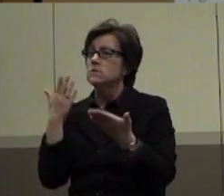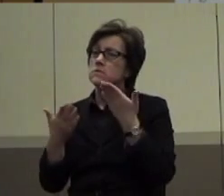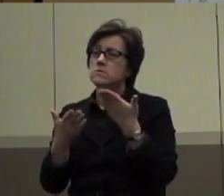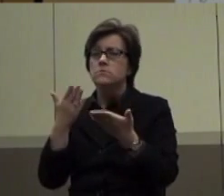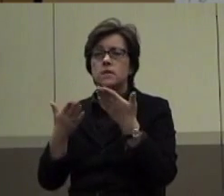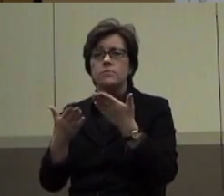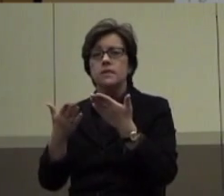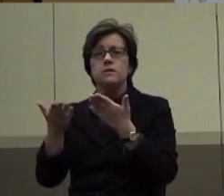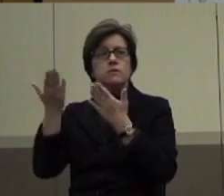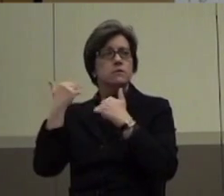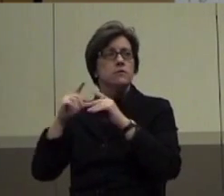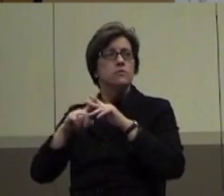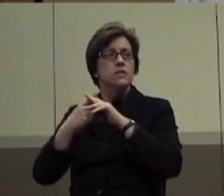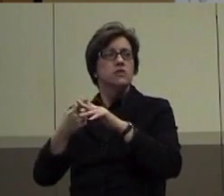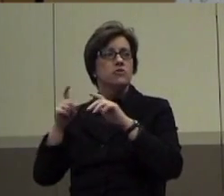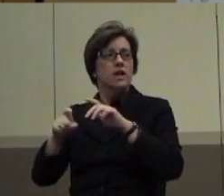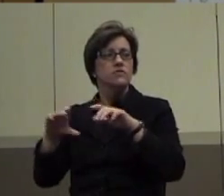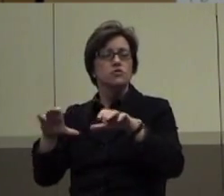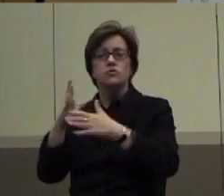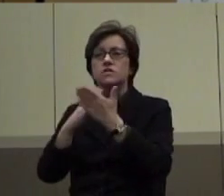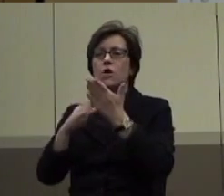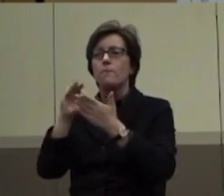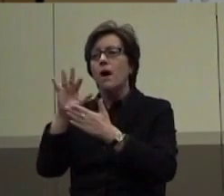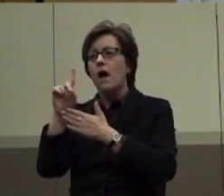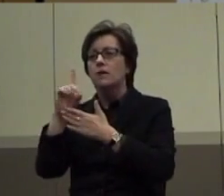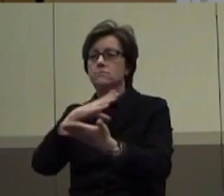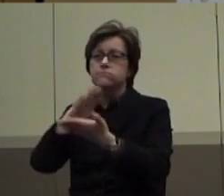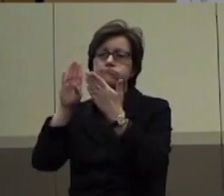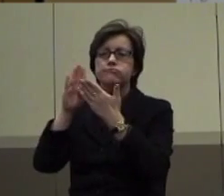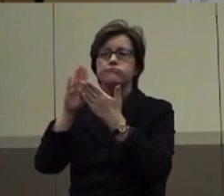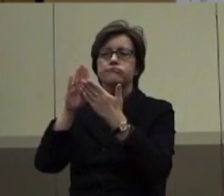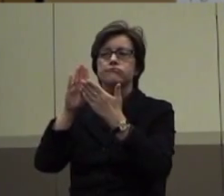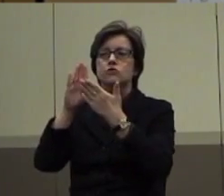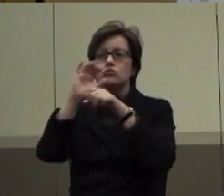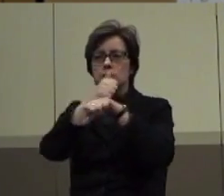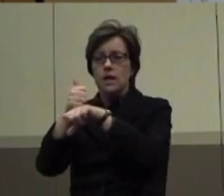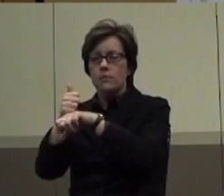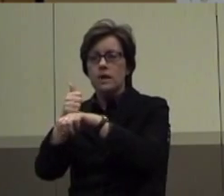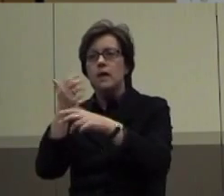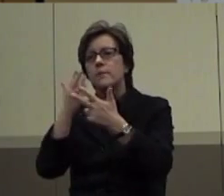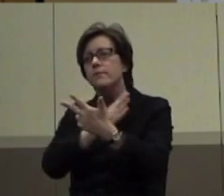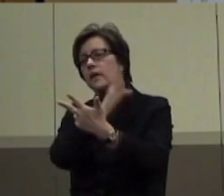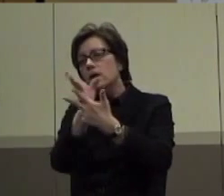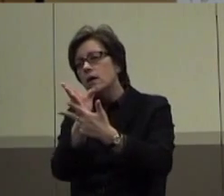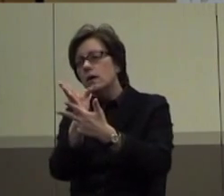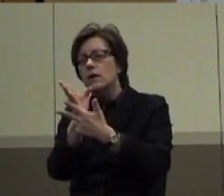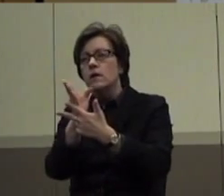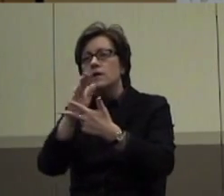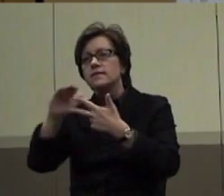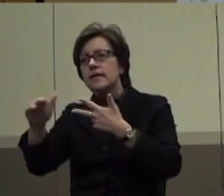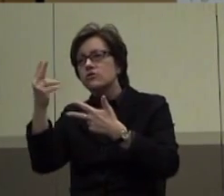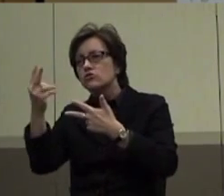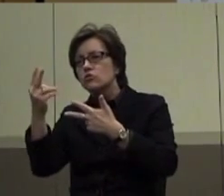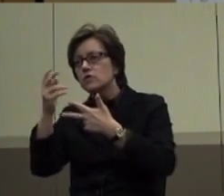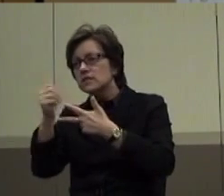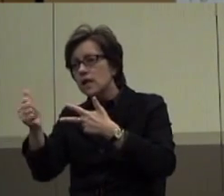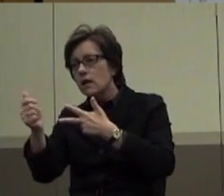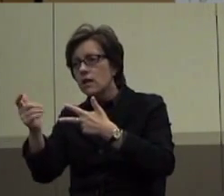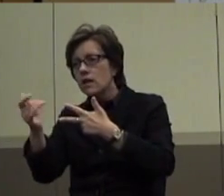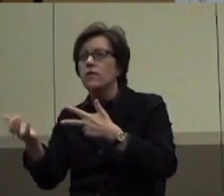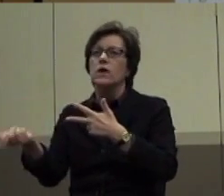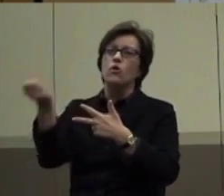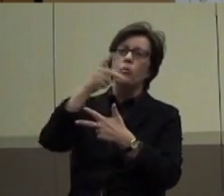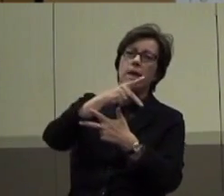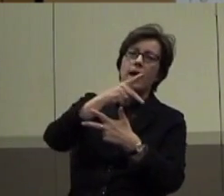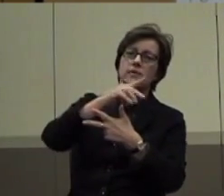very early on do some mild confrontation just to get things in place. So you may step to a skill 2, a stage 2 skill, back to stage 1 to help